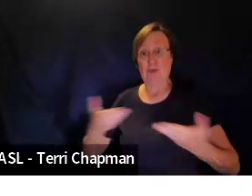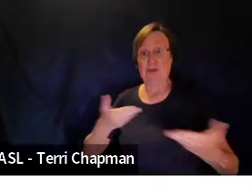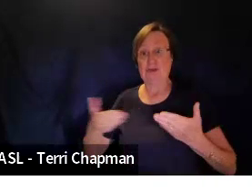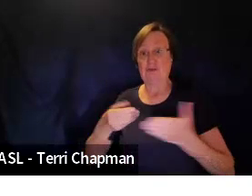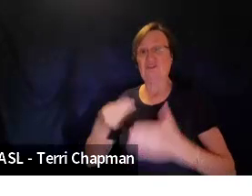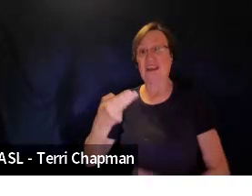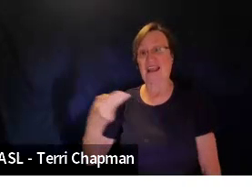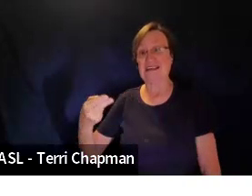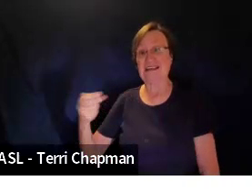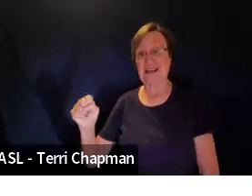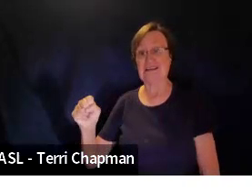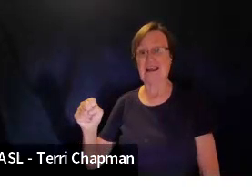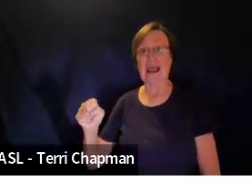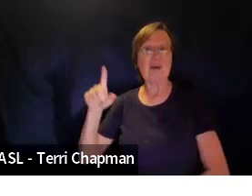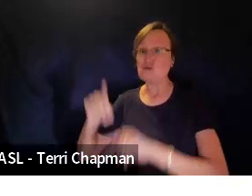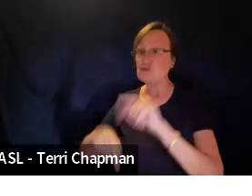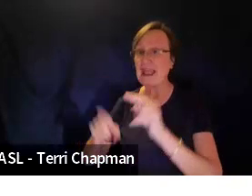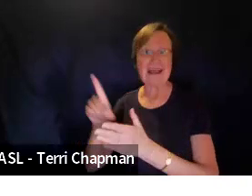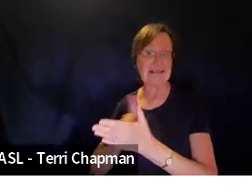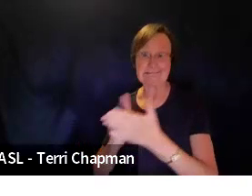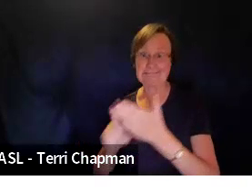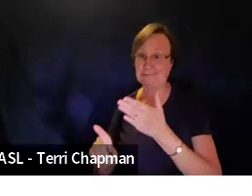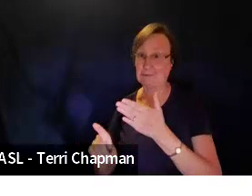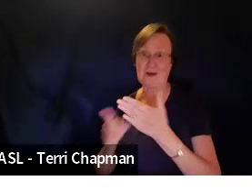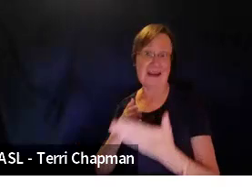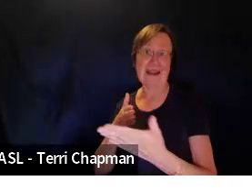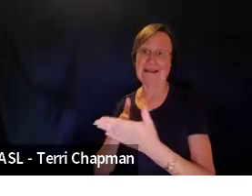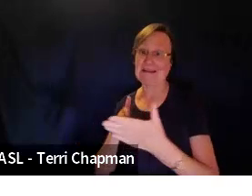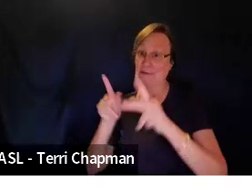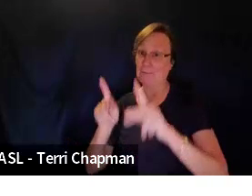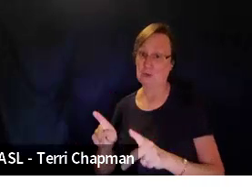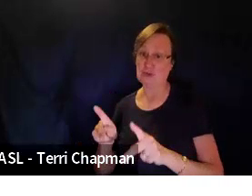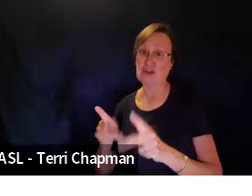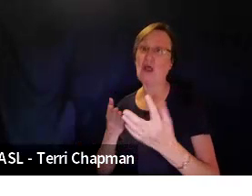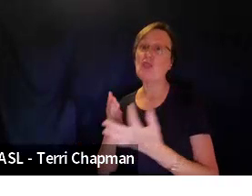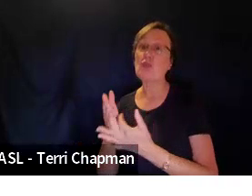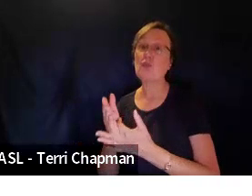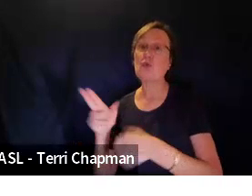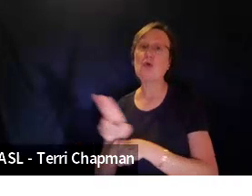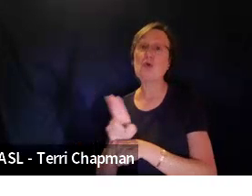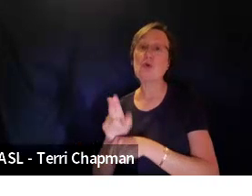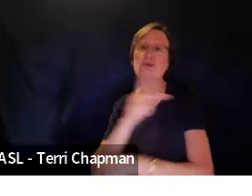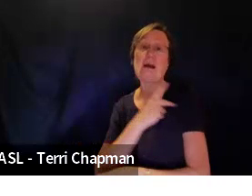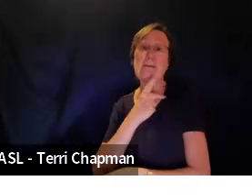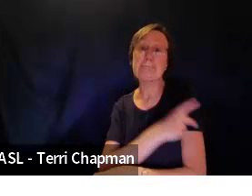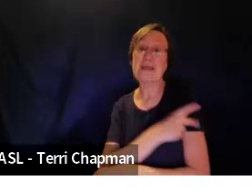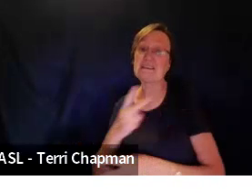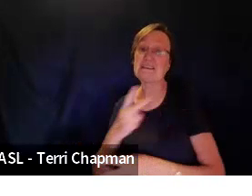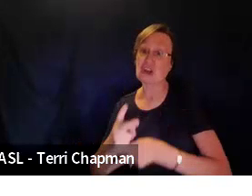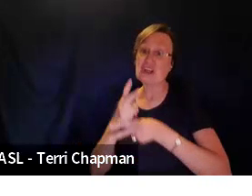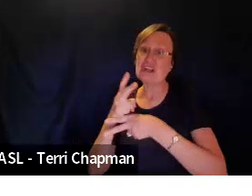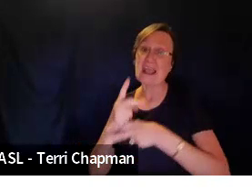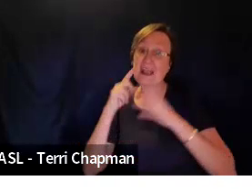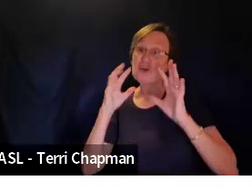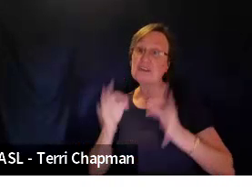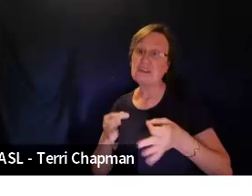must not discriminate against an individual through the use of a patient care decision